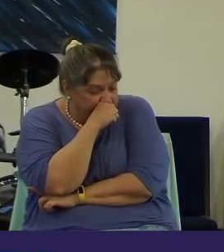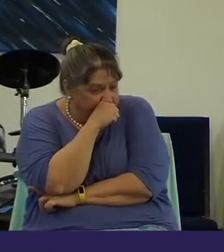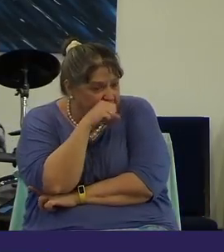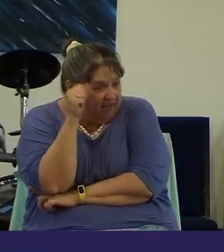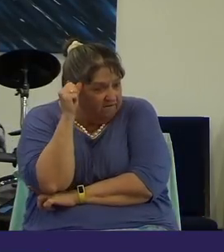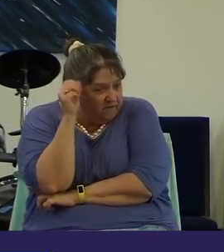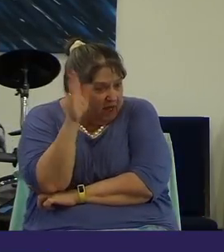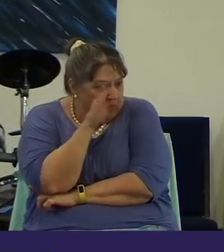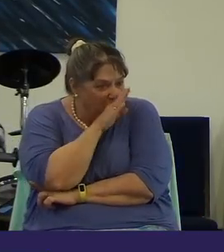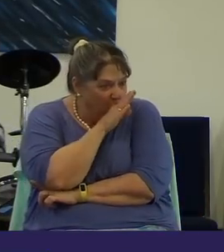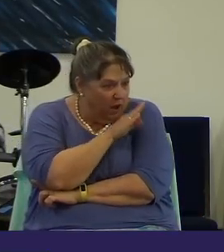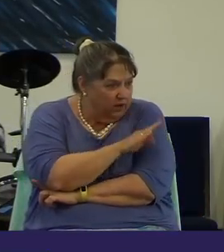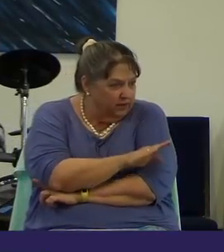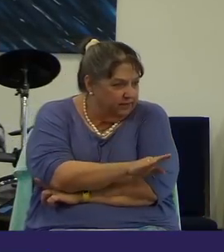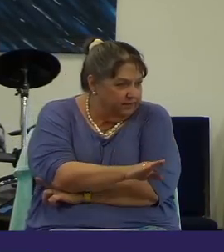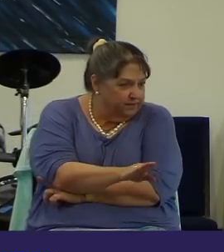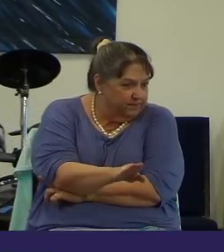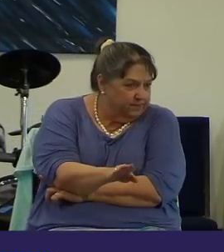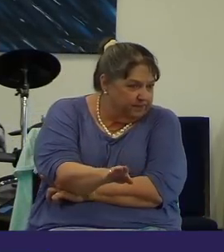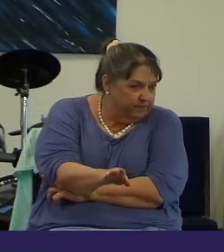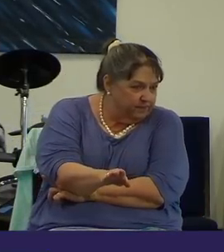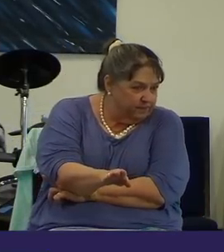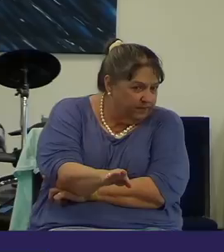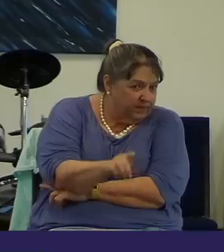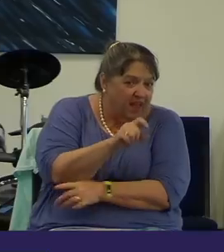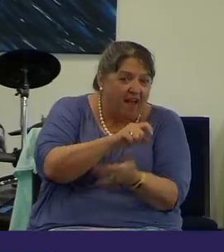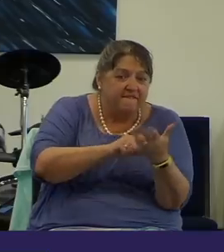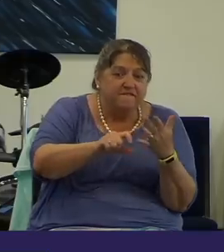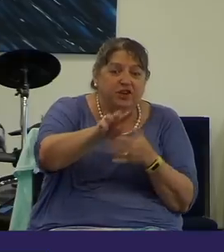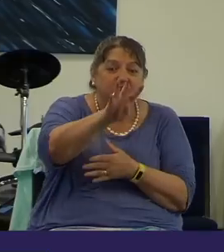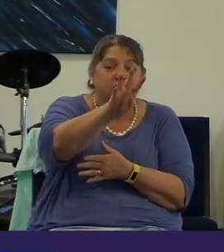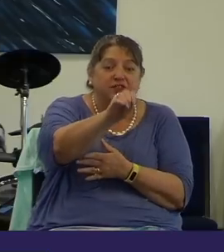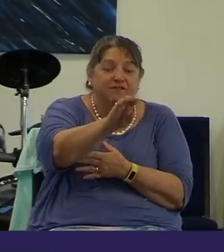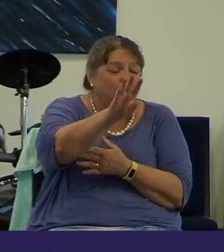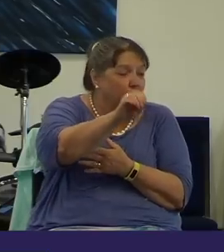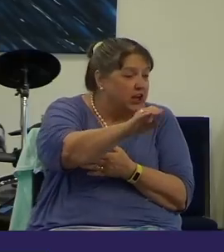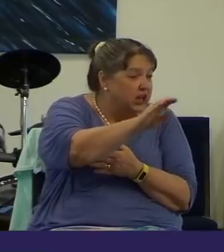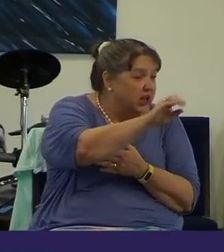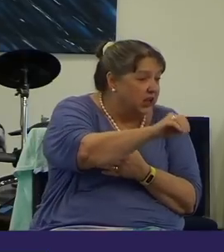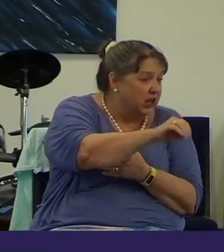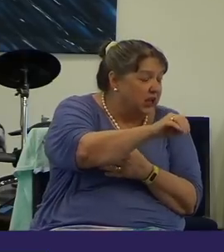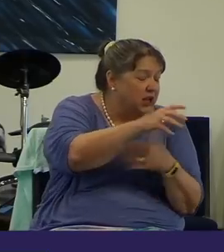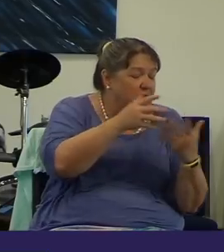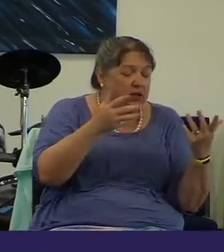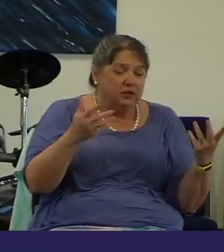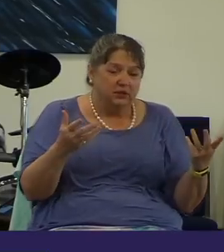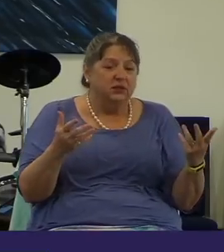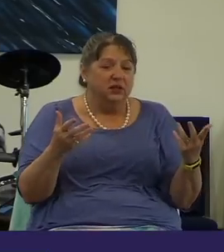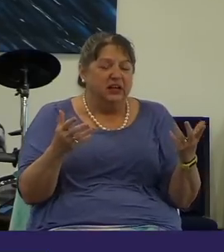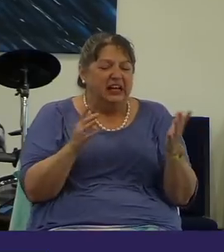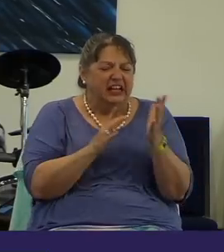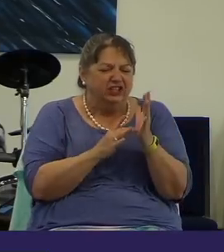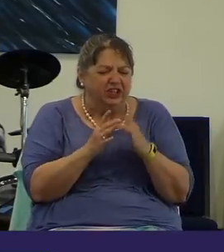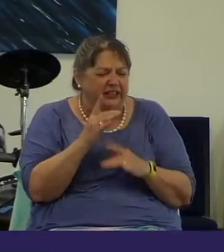Father. And so in verse 40, he goes to the disciples. He told them to stay up